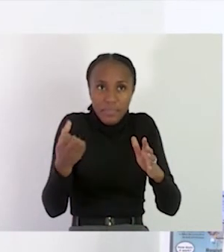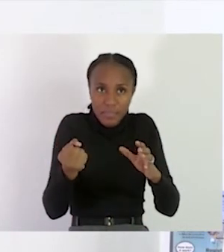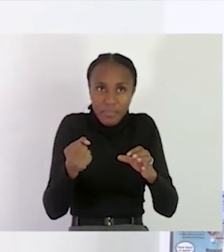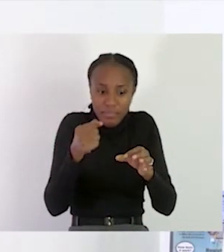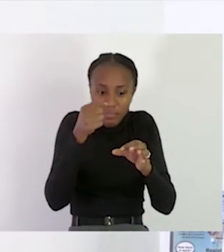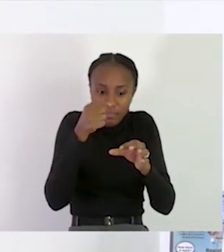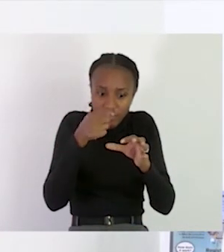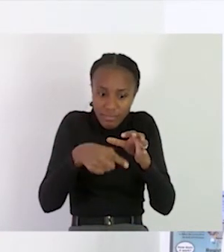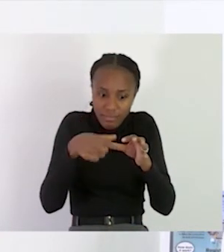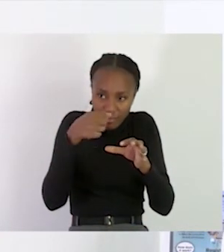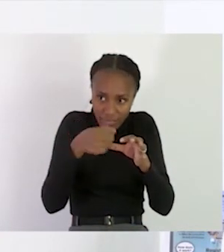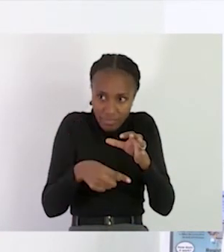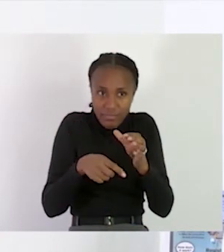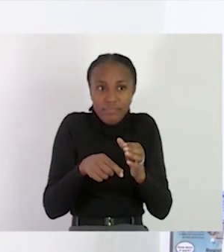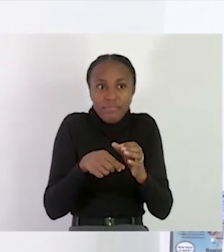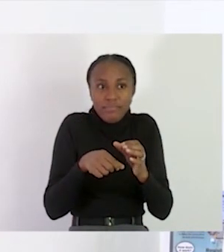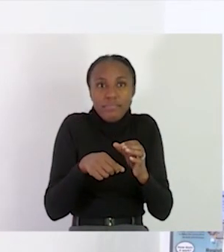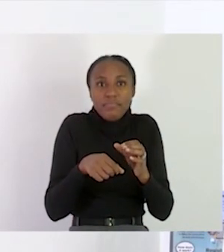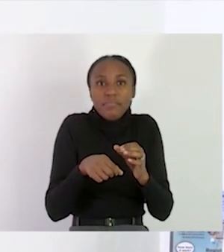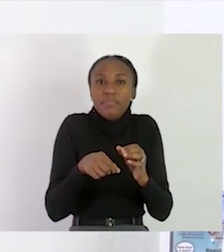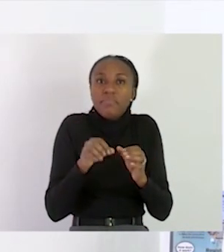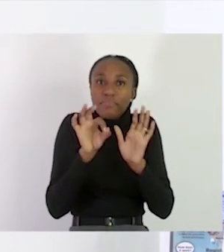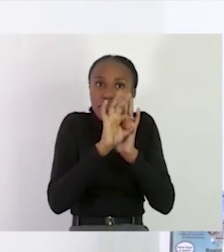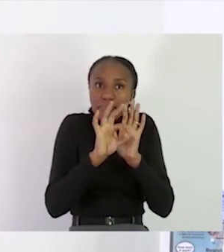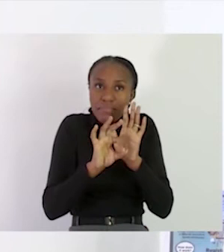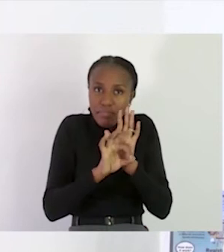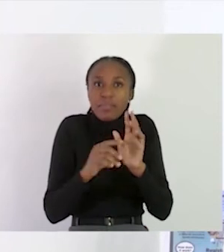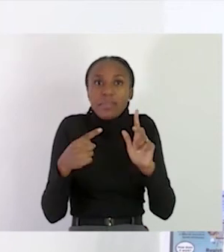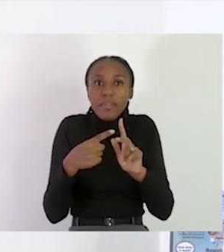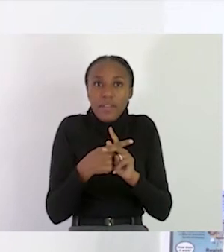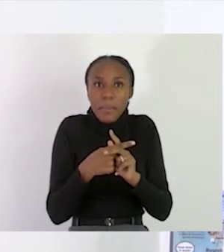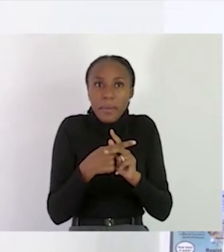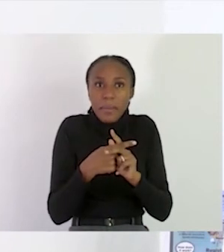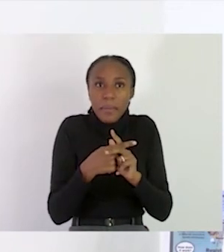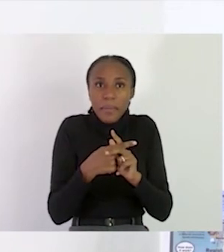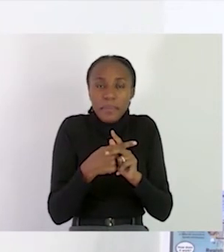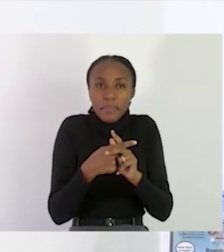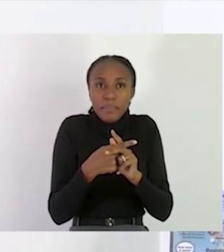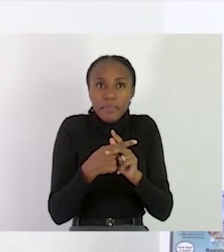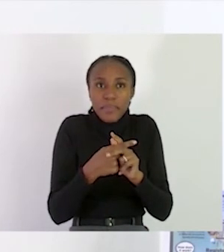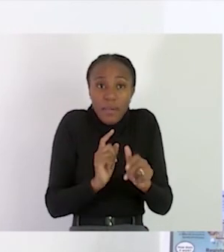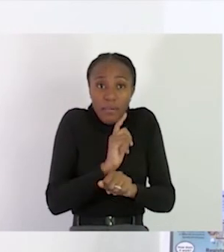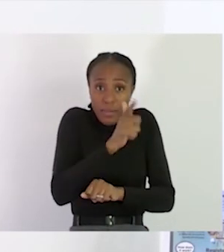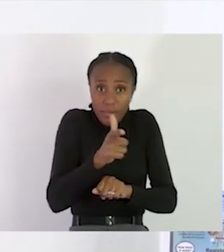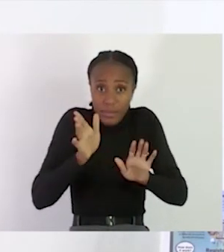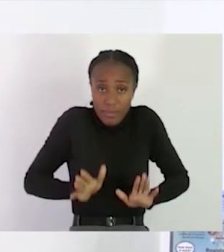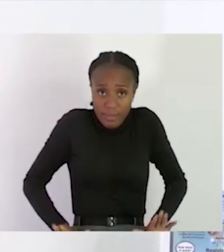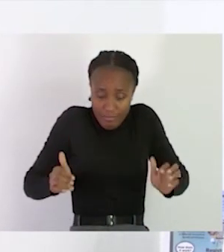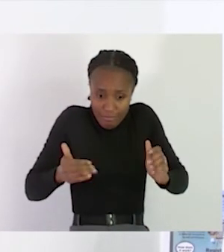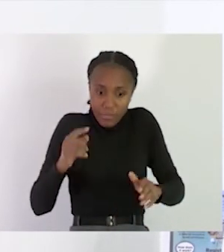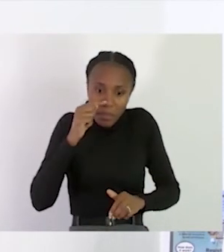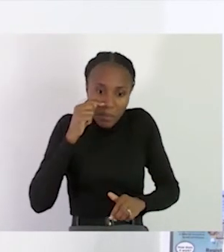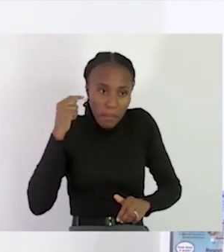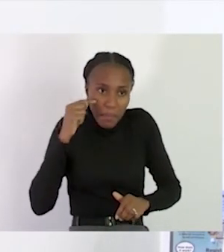that the next thing is happening. Girls will start to get their menstruation. Your